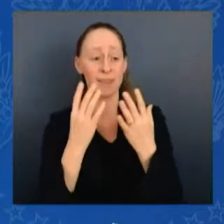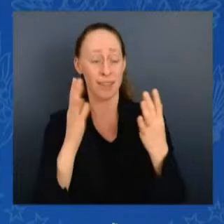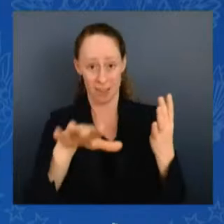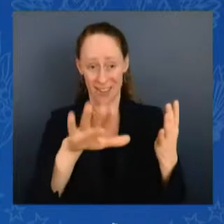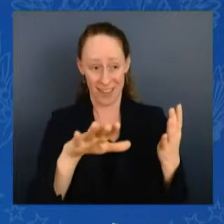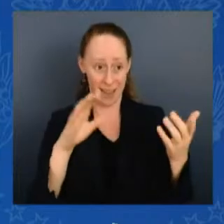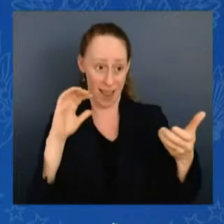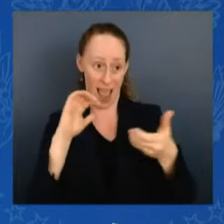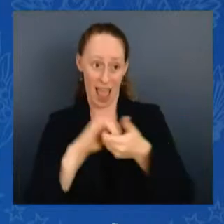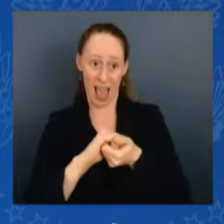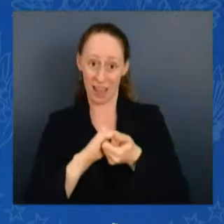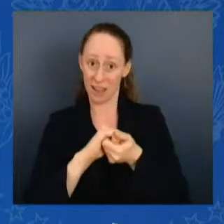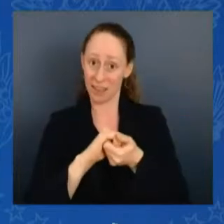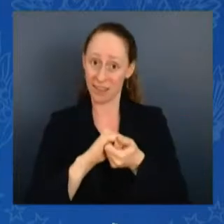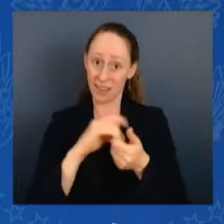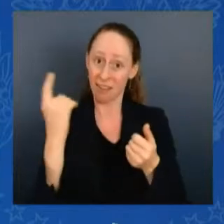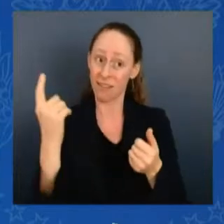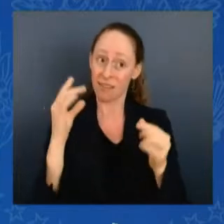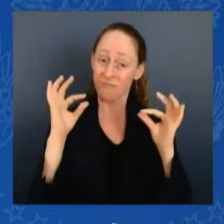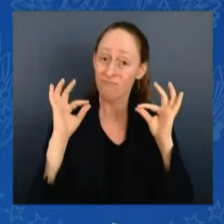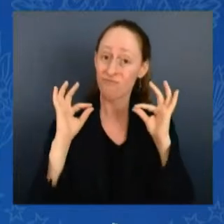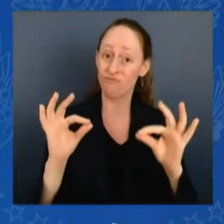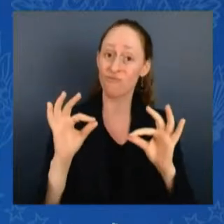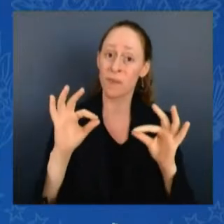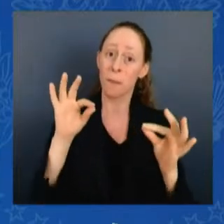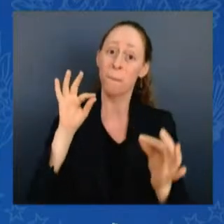face difficult decisions in the future.